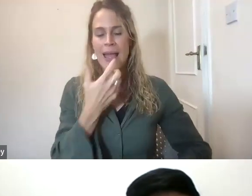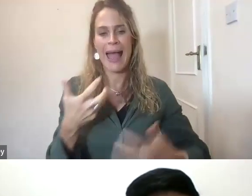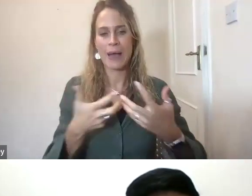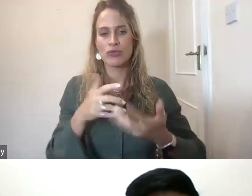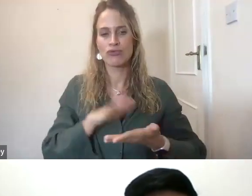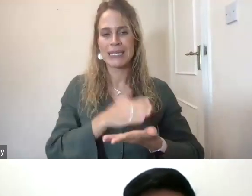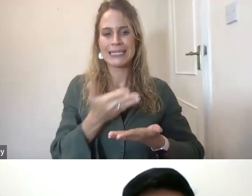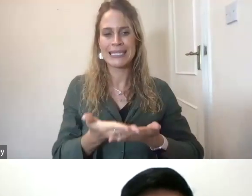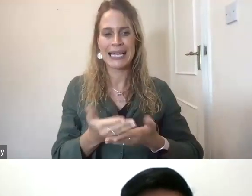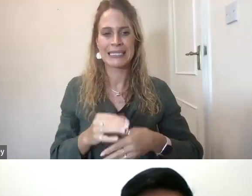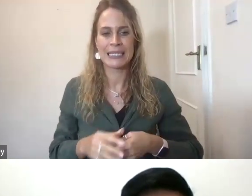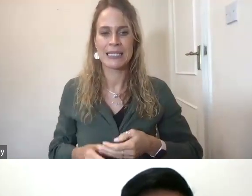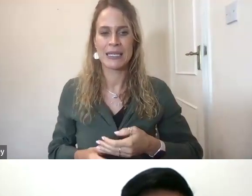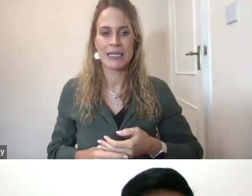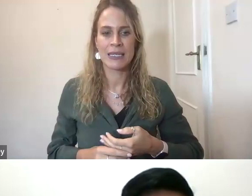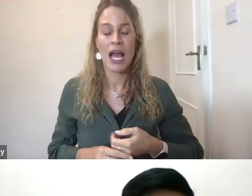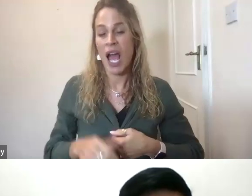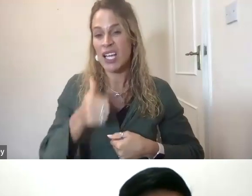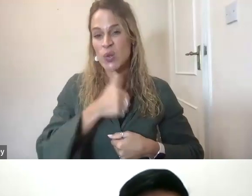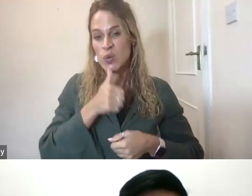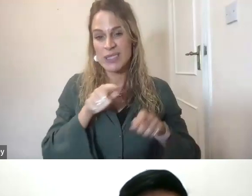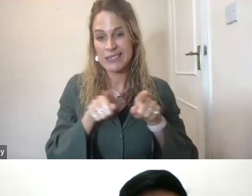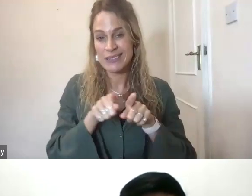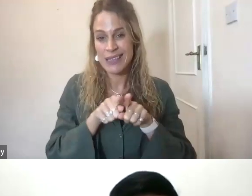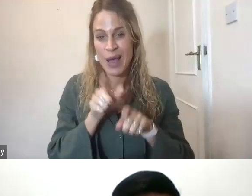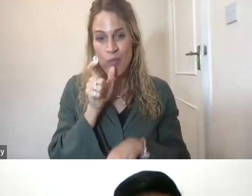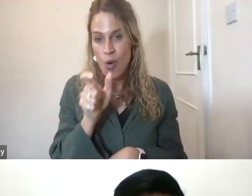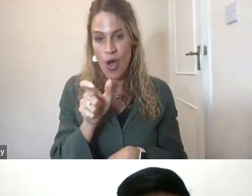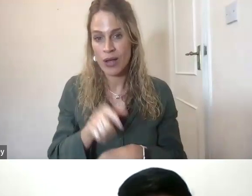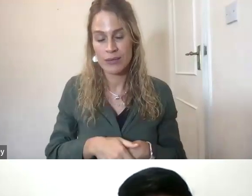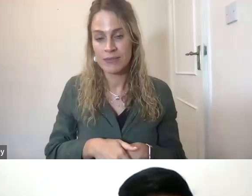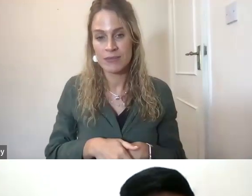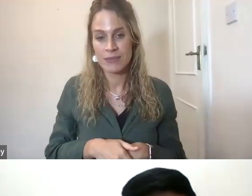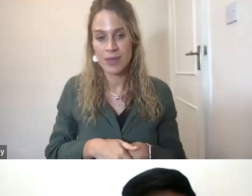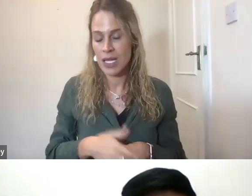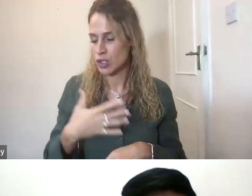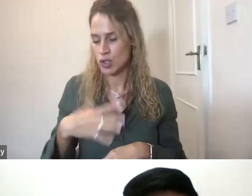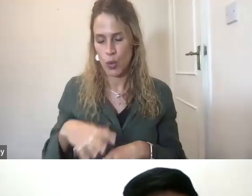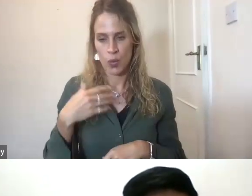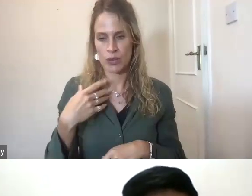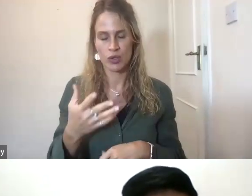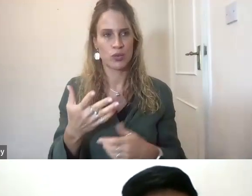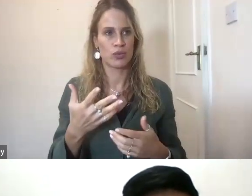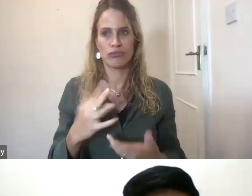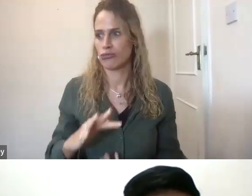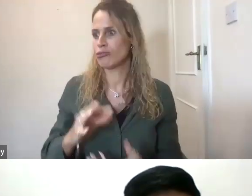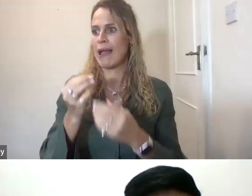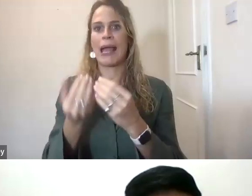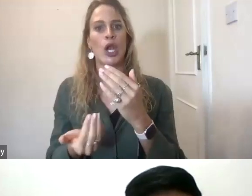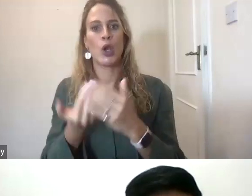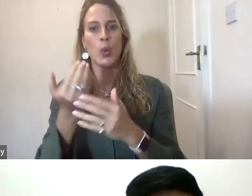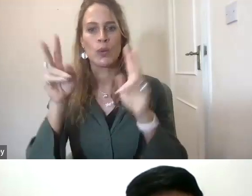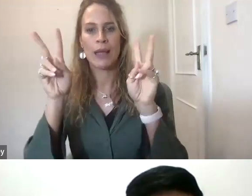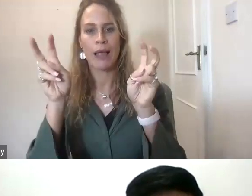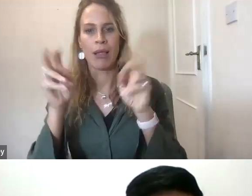with Sempel, I'll use the same word because I don't want to, come up with a title that doesn't